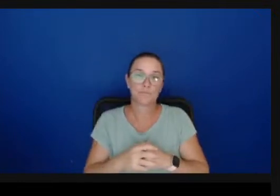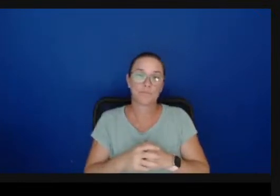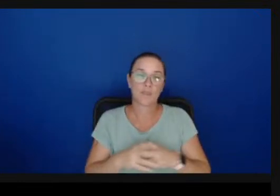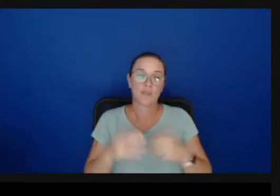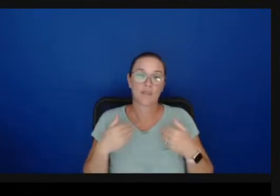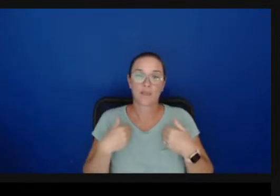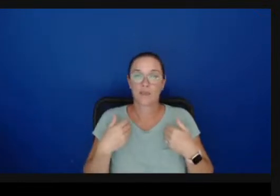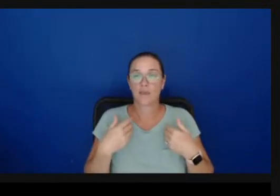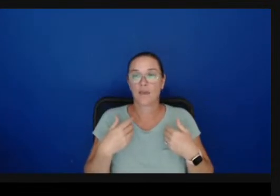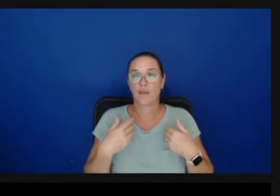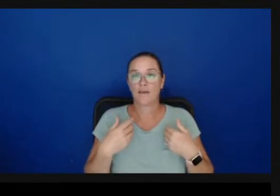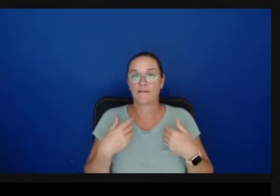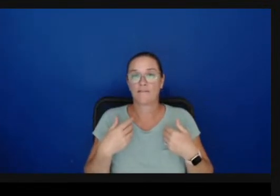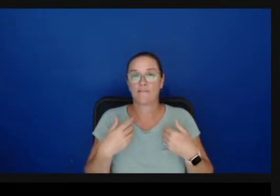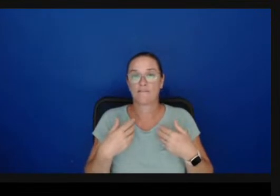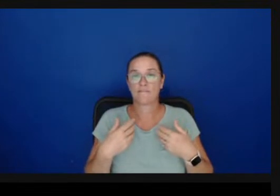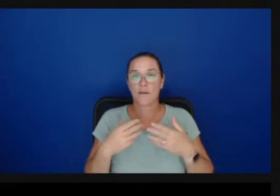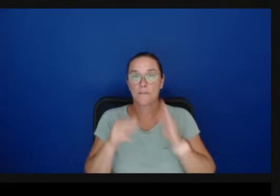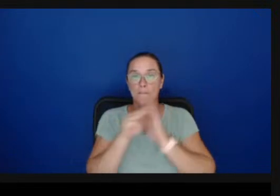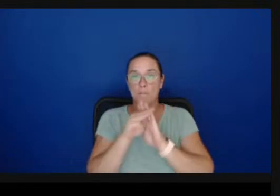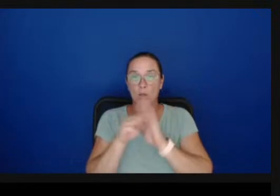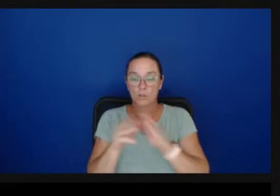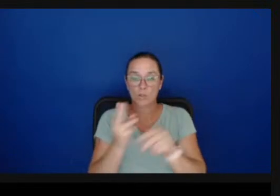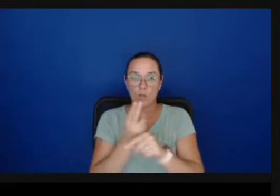they use for